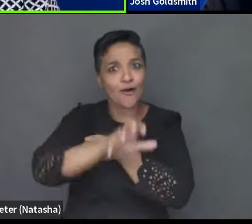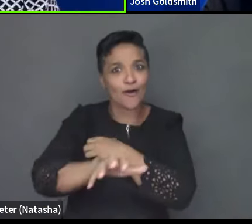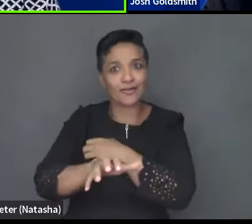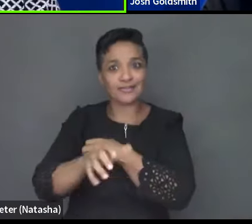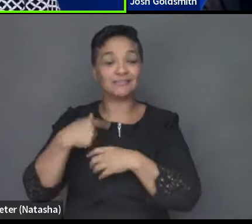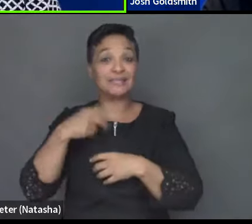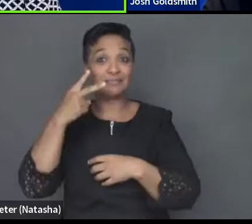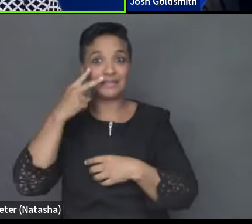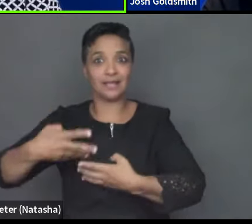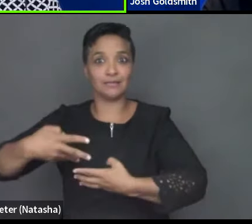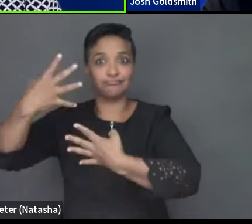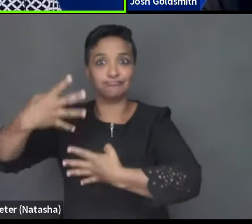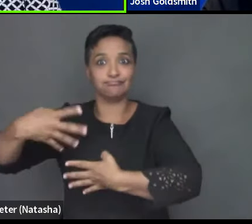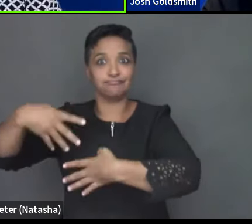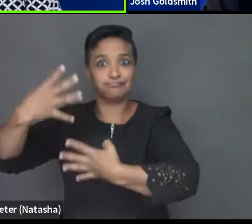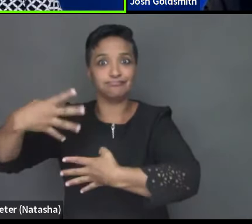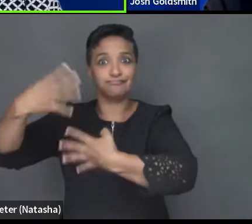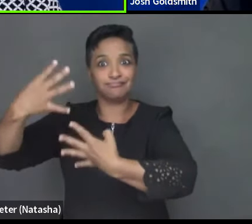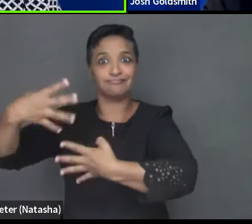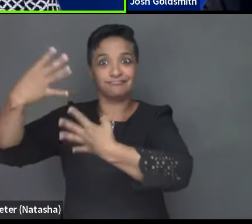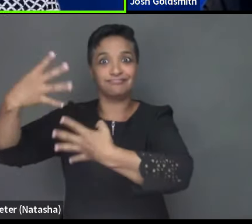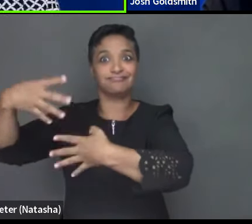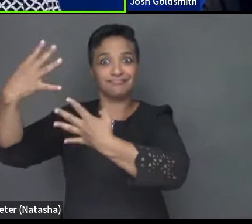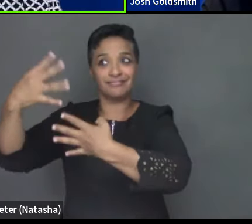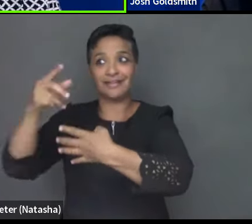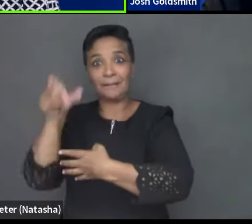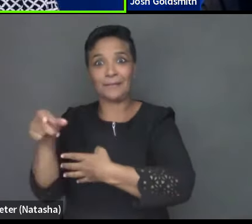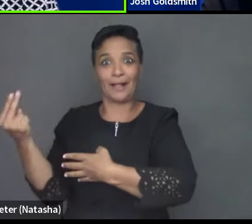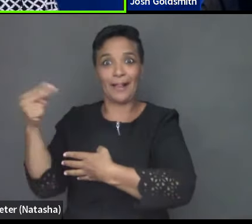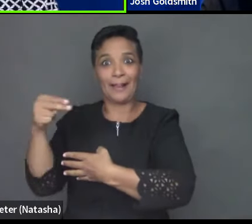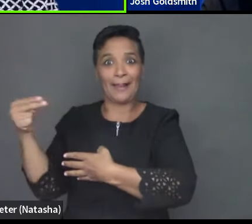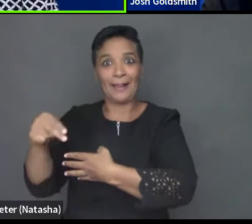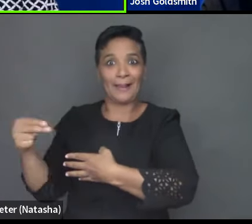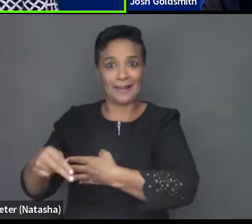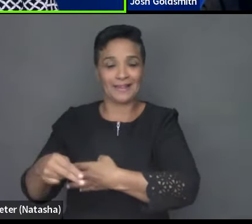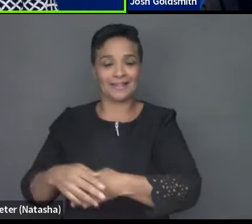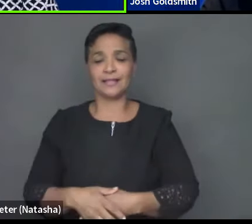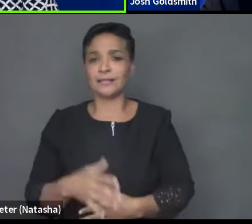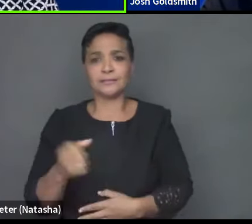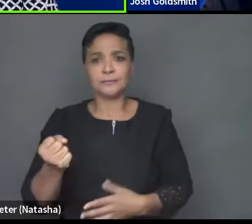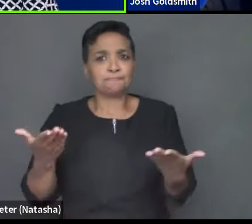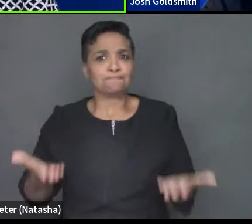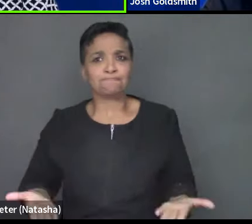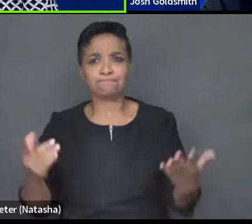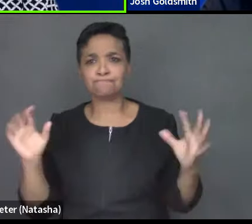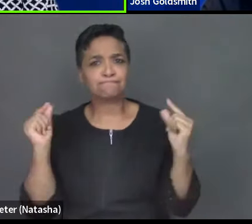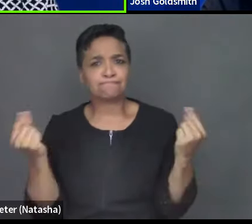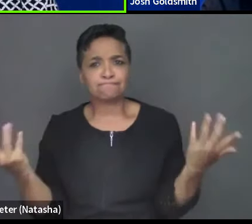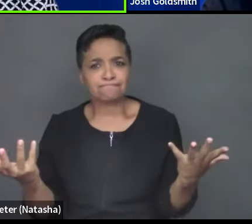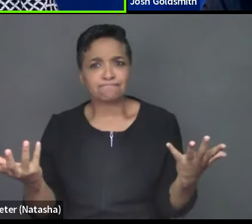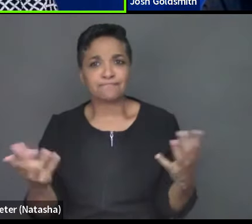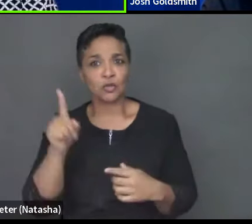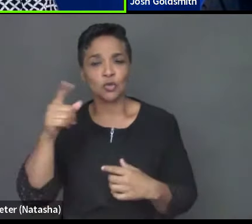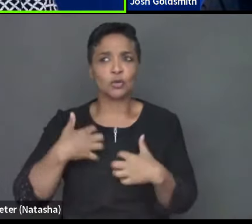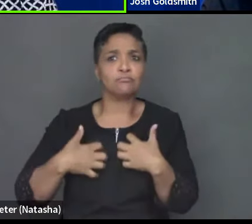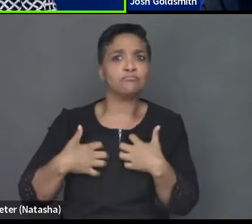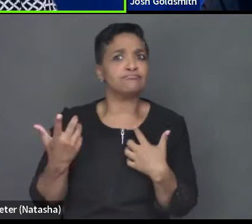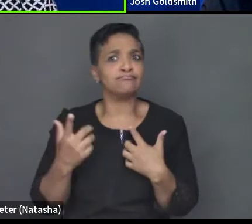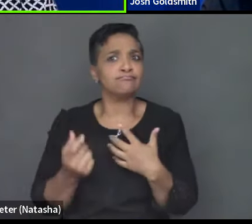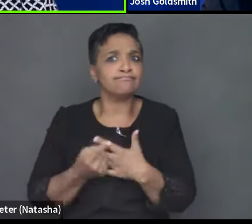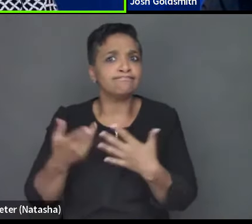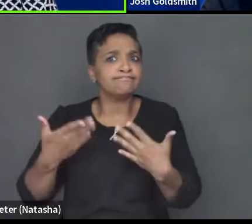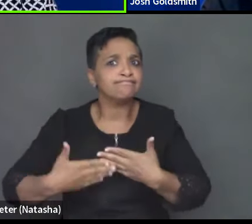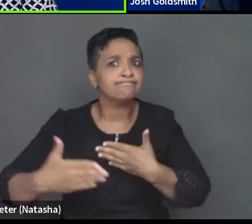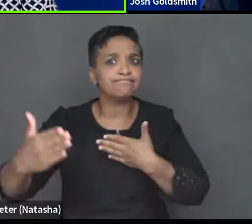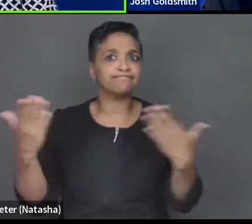up with people introducing themselves. So wonderful. So what are we going to be doing today? You're probably curious about what's happening today. What is